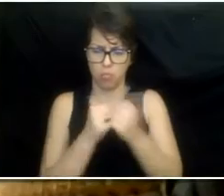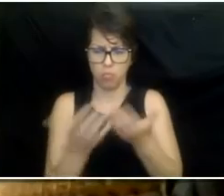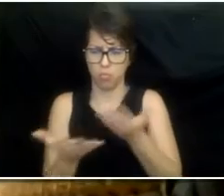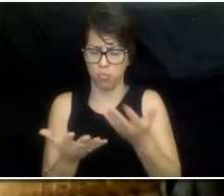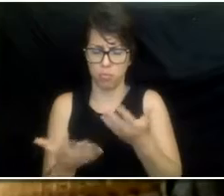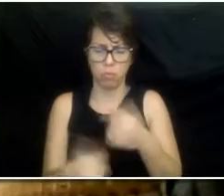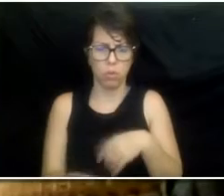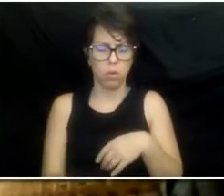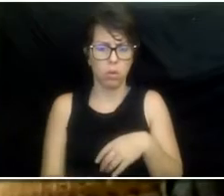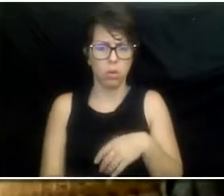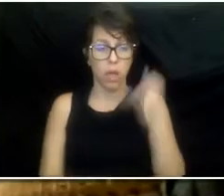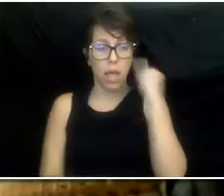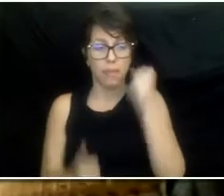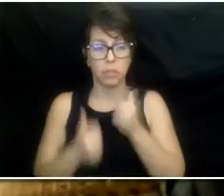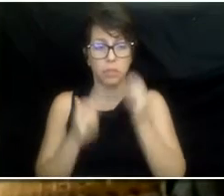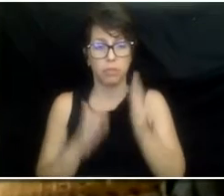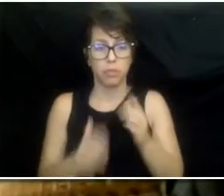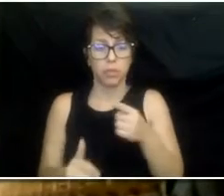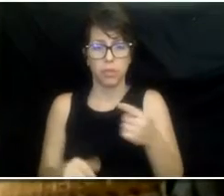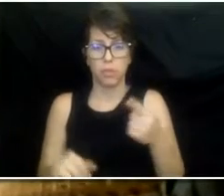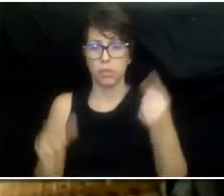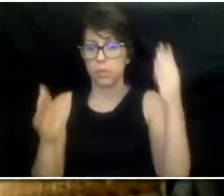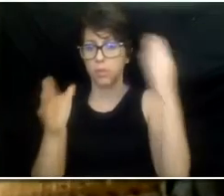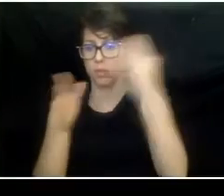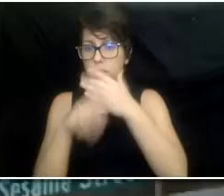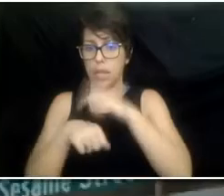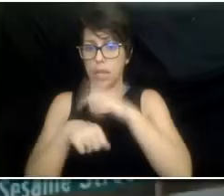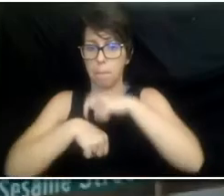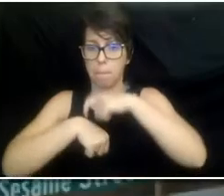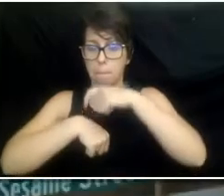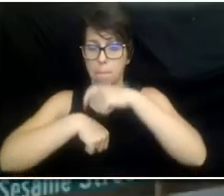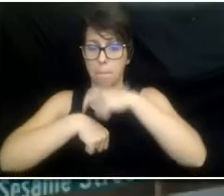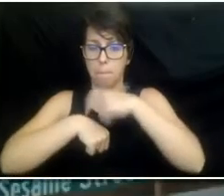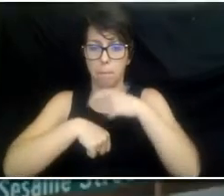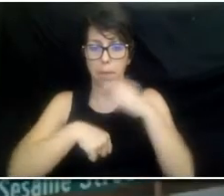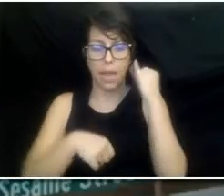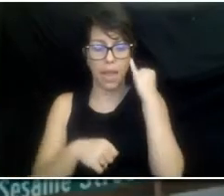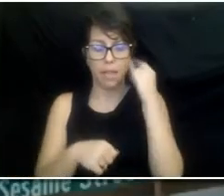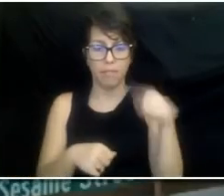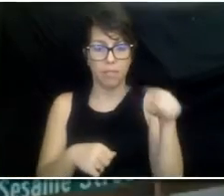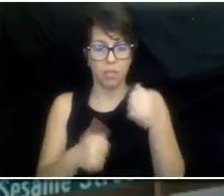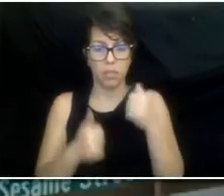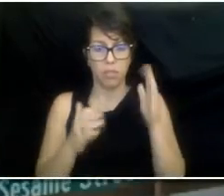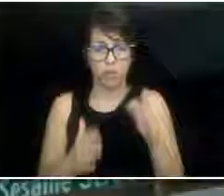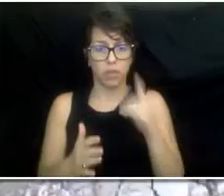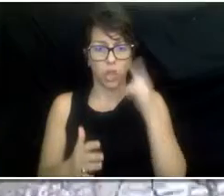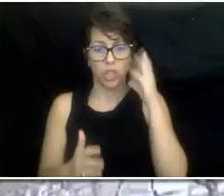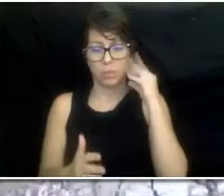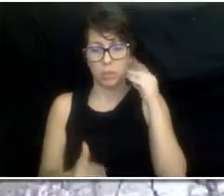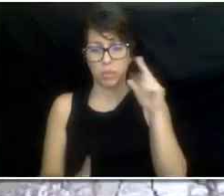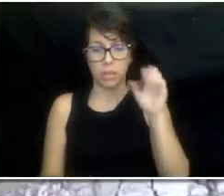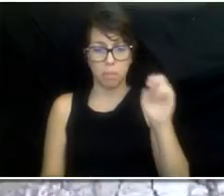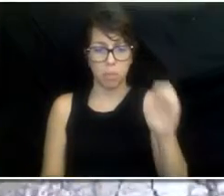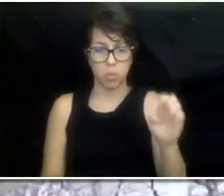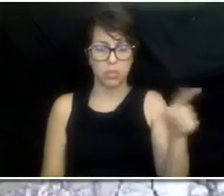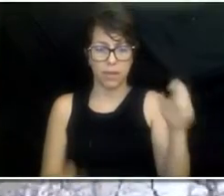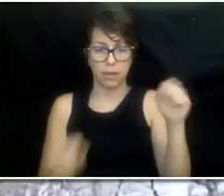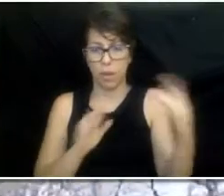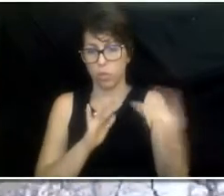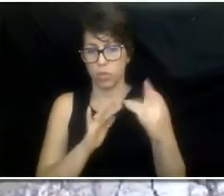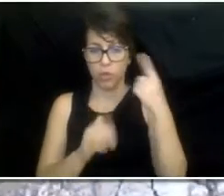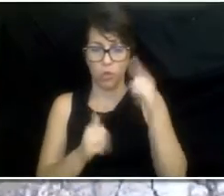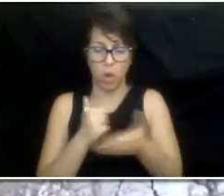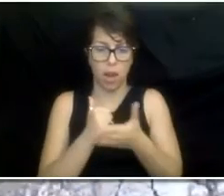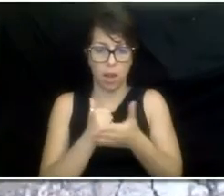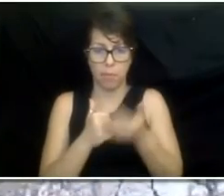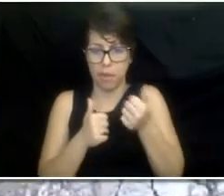my time is exp you finish your question you can finish your answer please um I did what you know if if survivors are